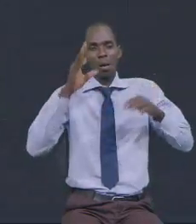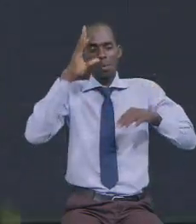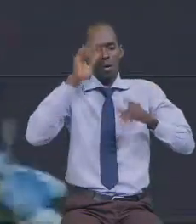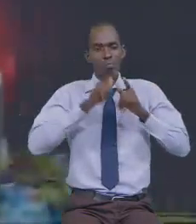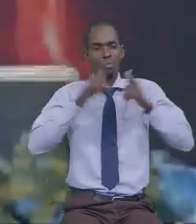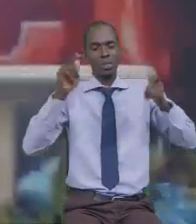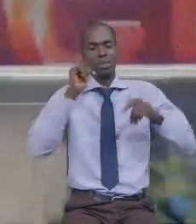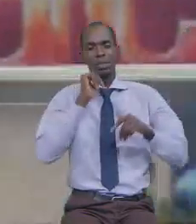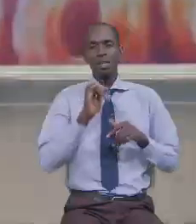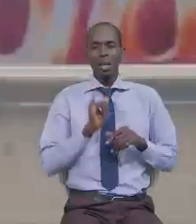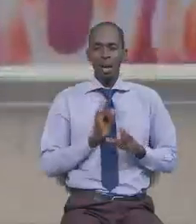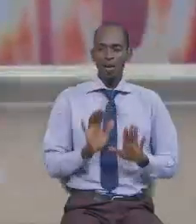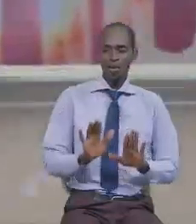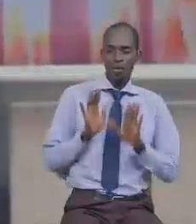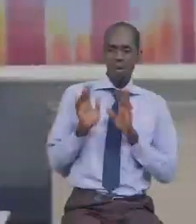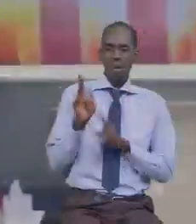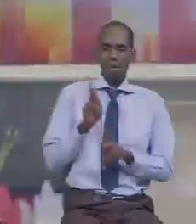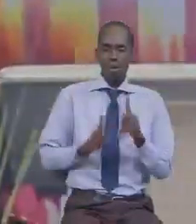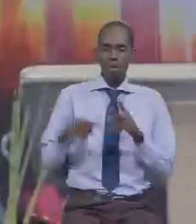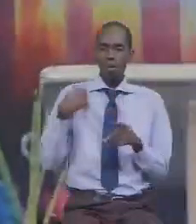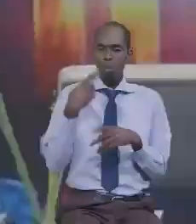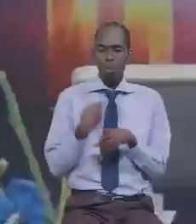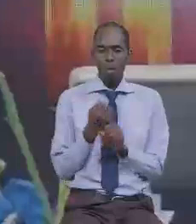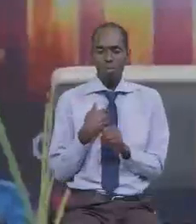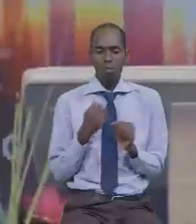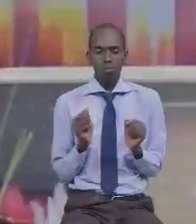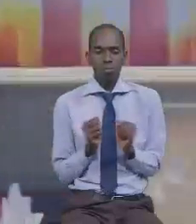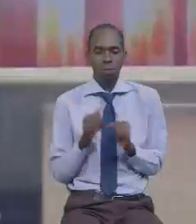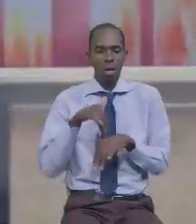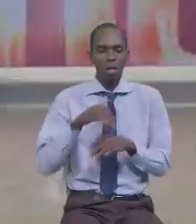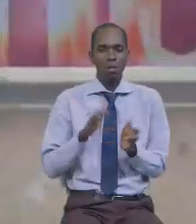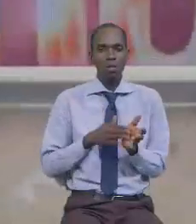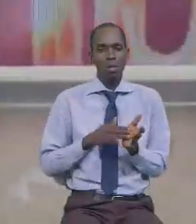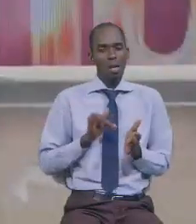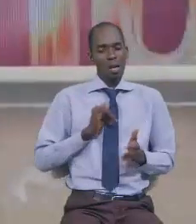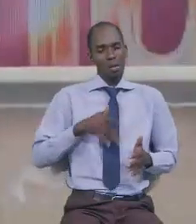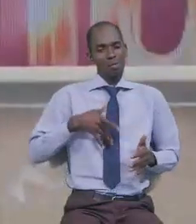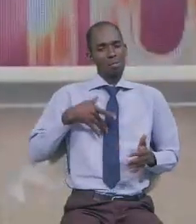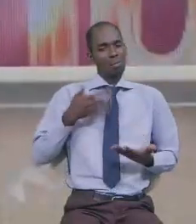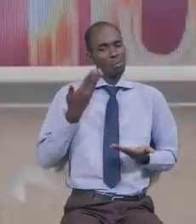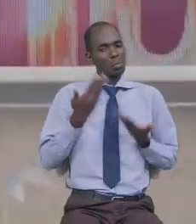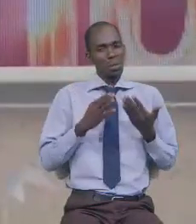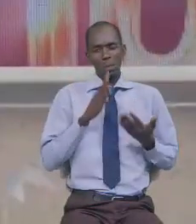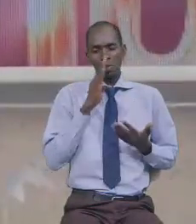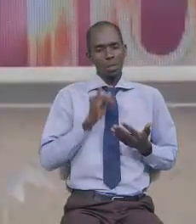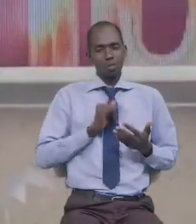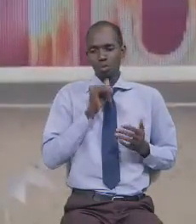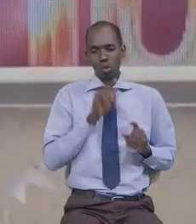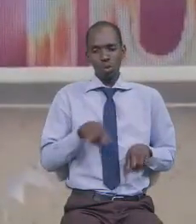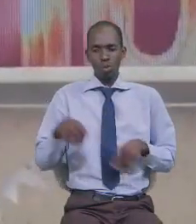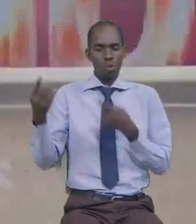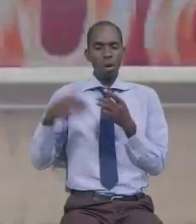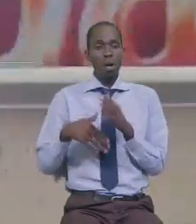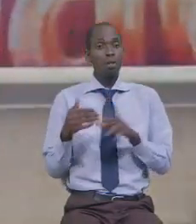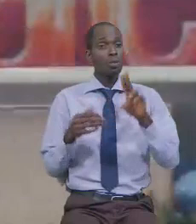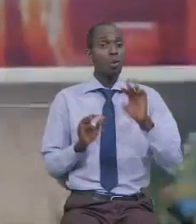those who terrorize me. And it's like, I shouldn't come out of the house. Fear not.